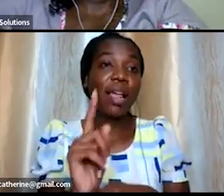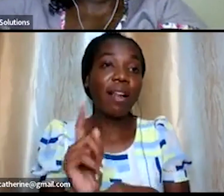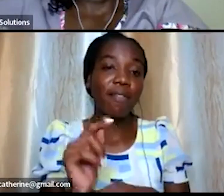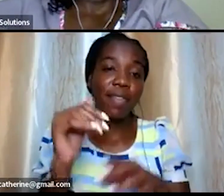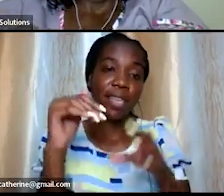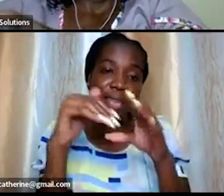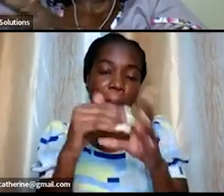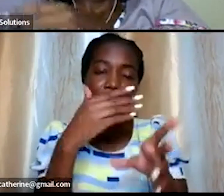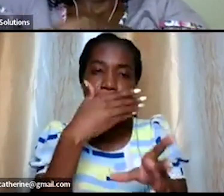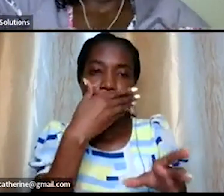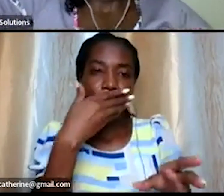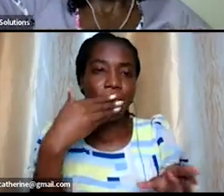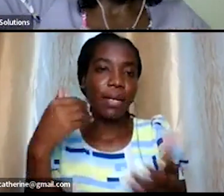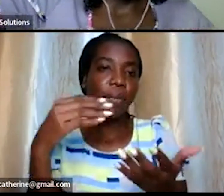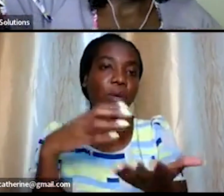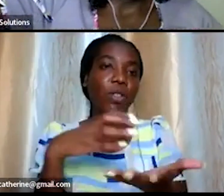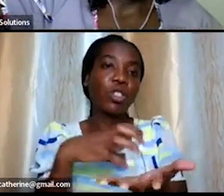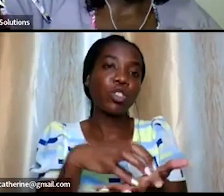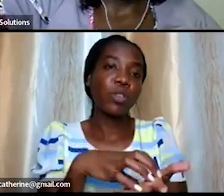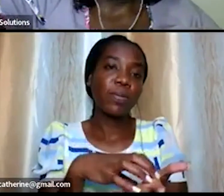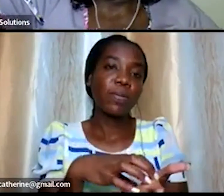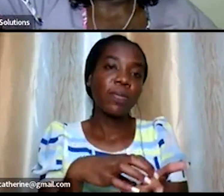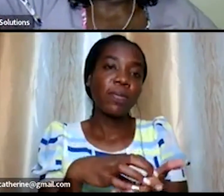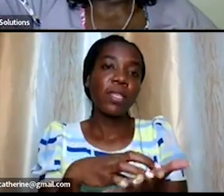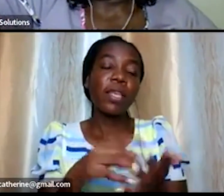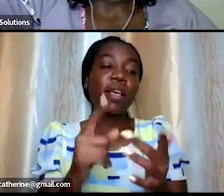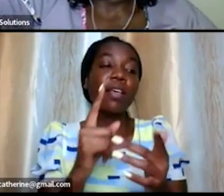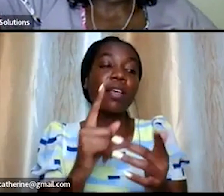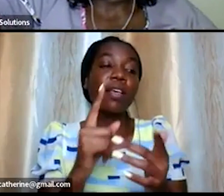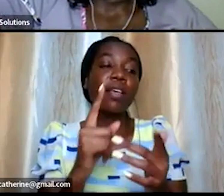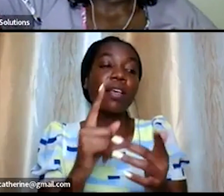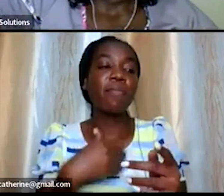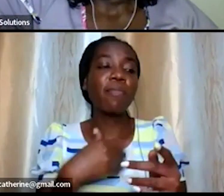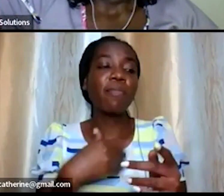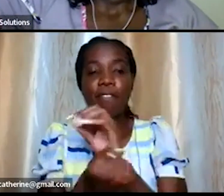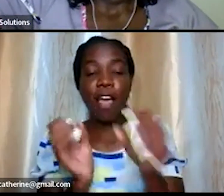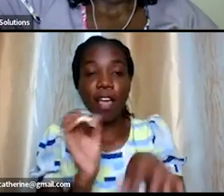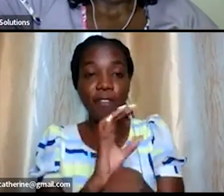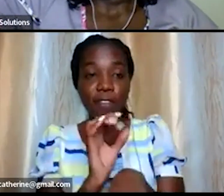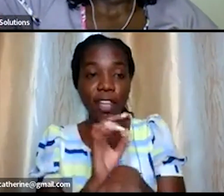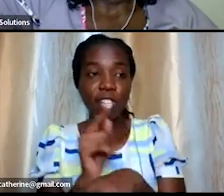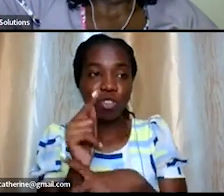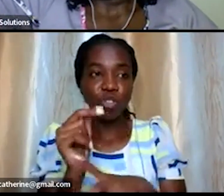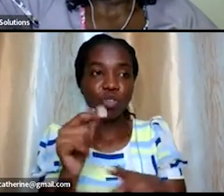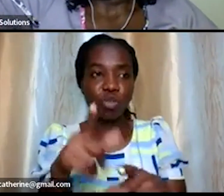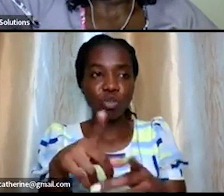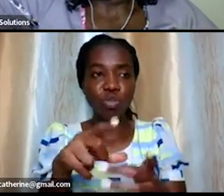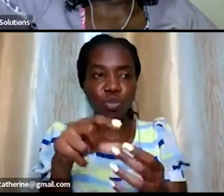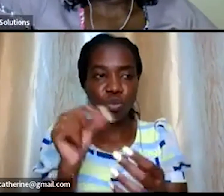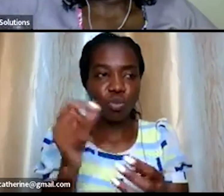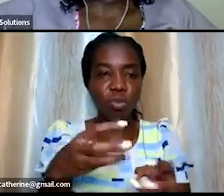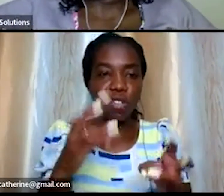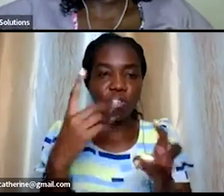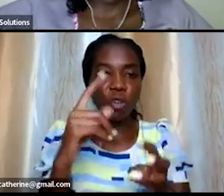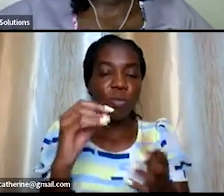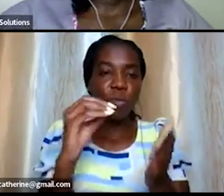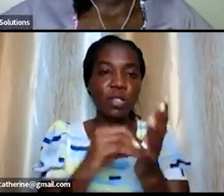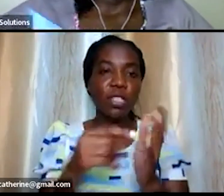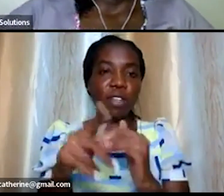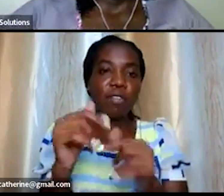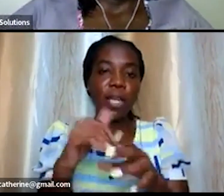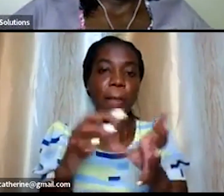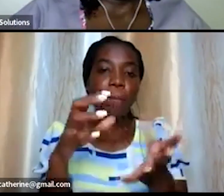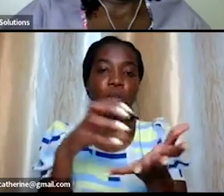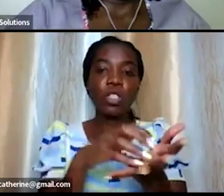a better position. So I would advise you choose that way of putting yourself in the position that you